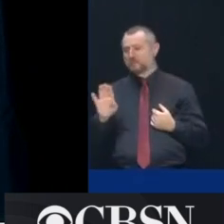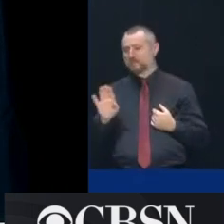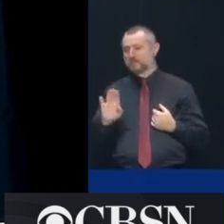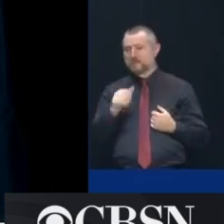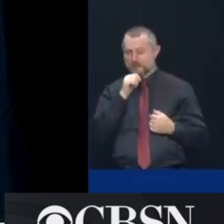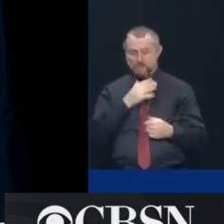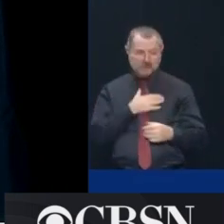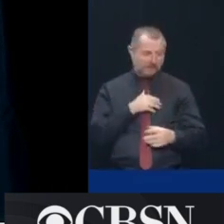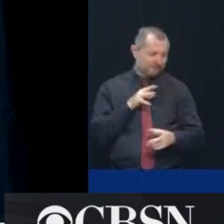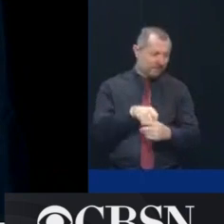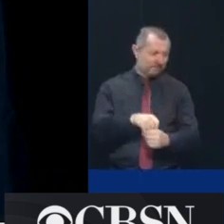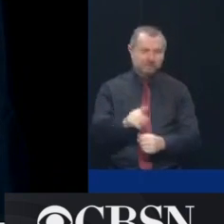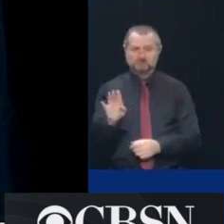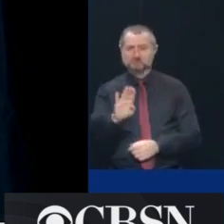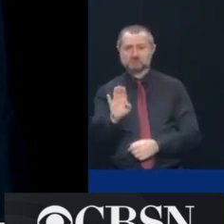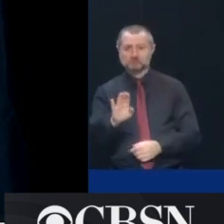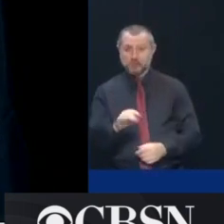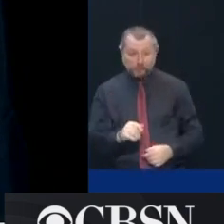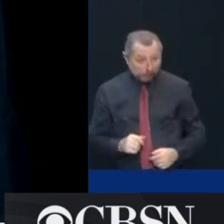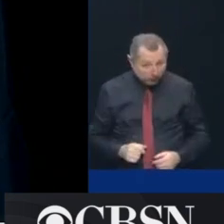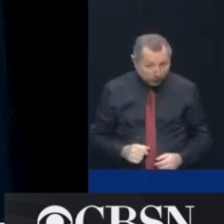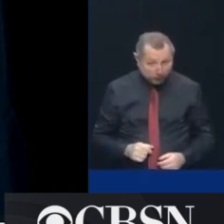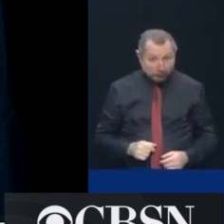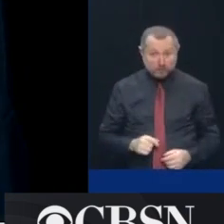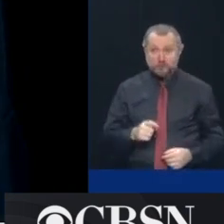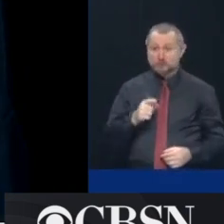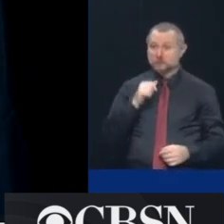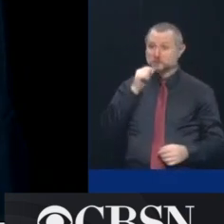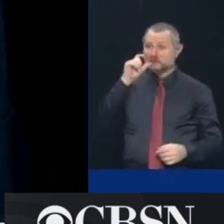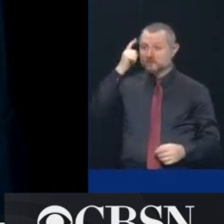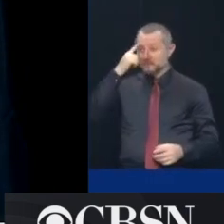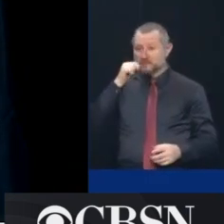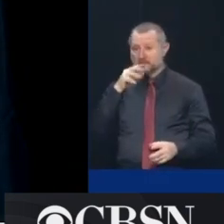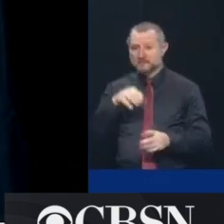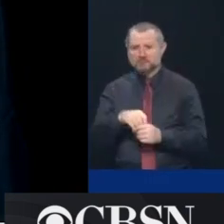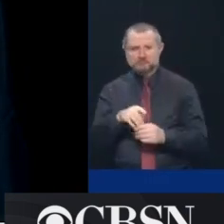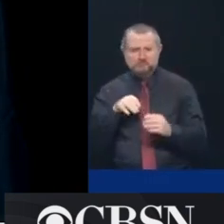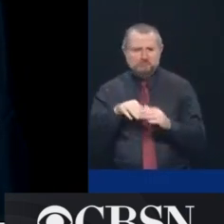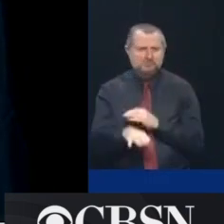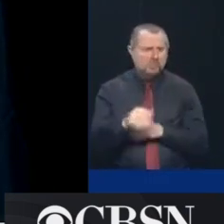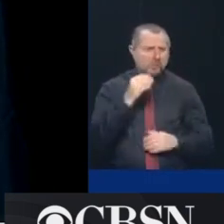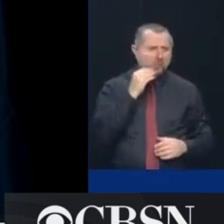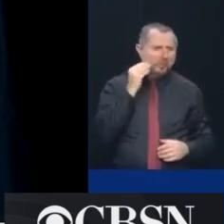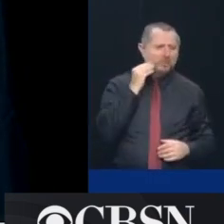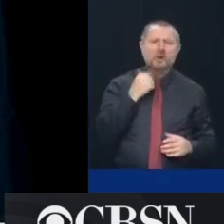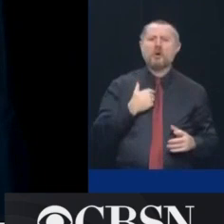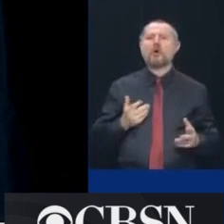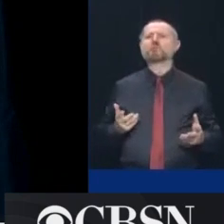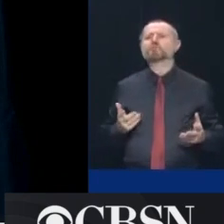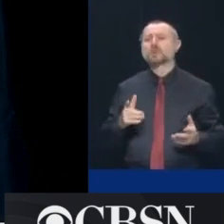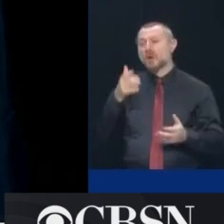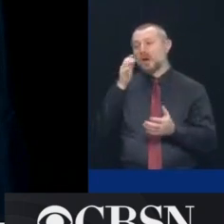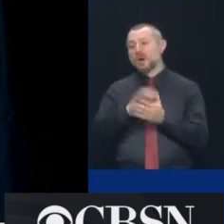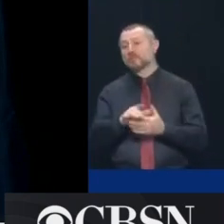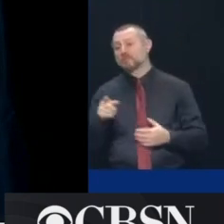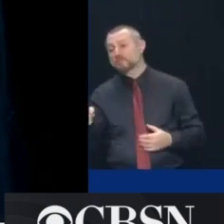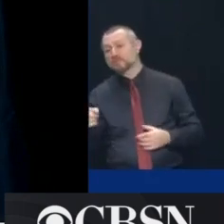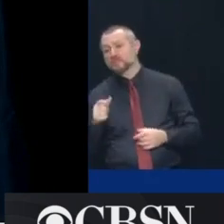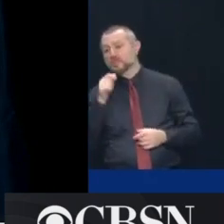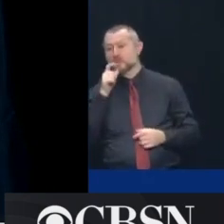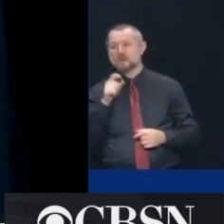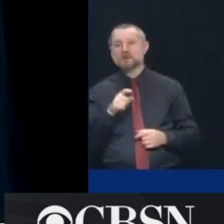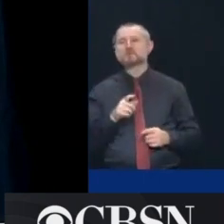I don't think government has a right to go into that home and tell the husband how to treat the